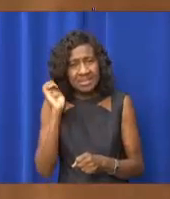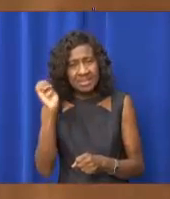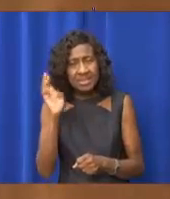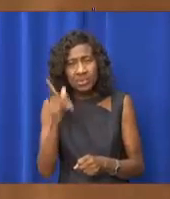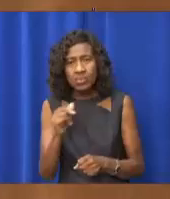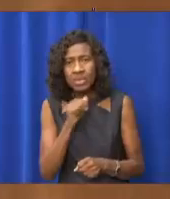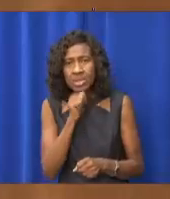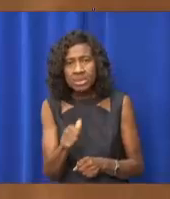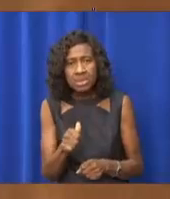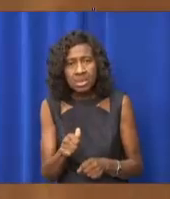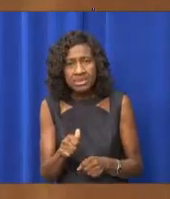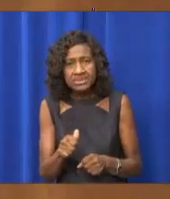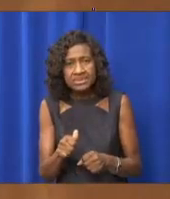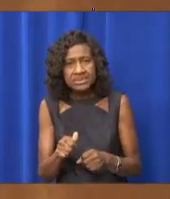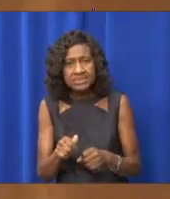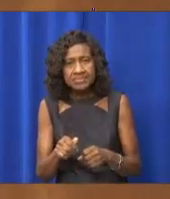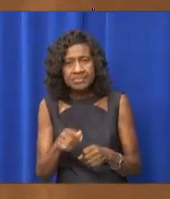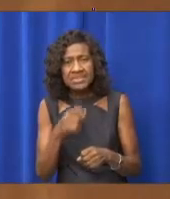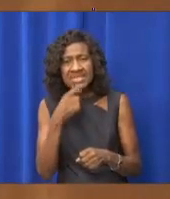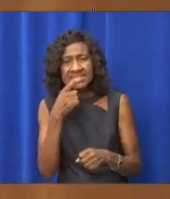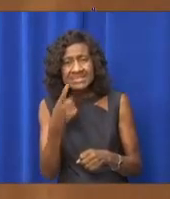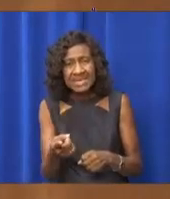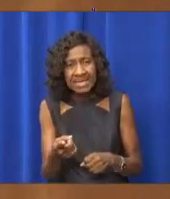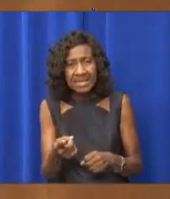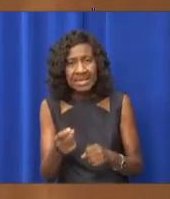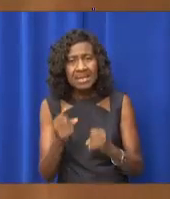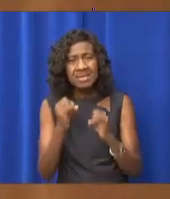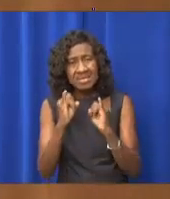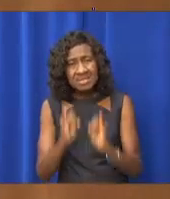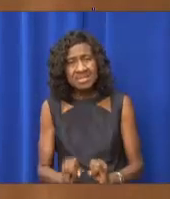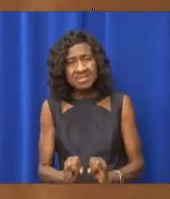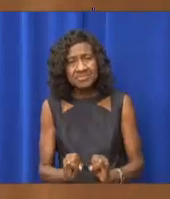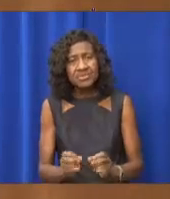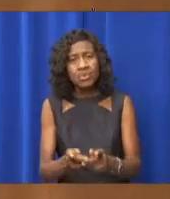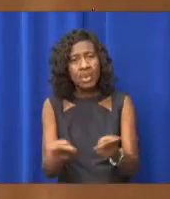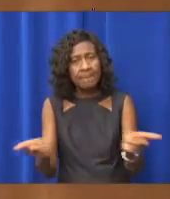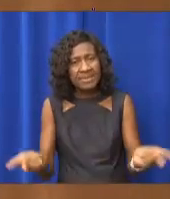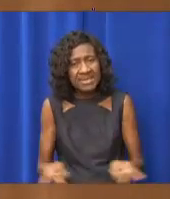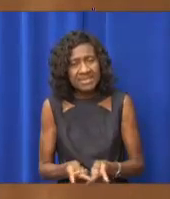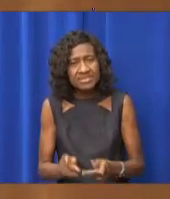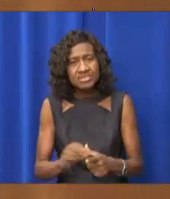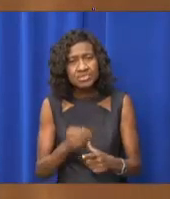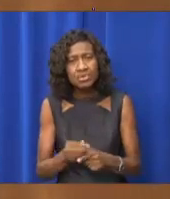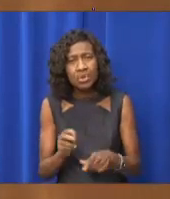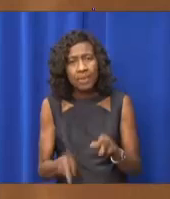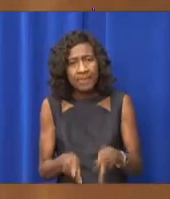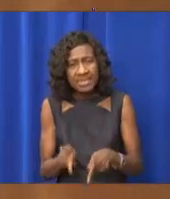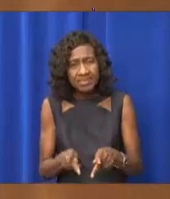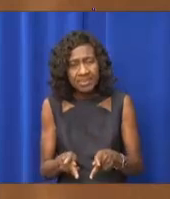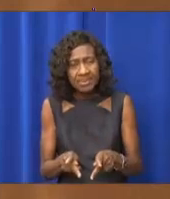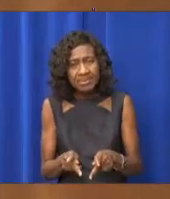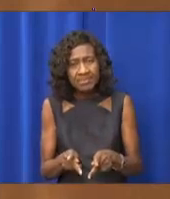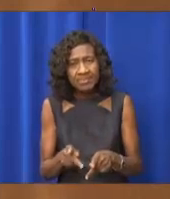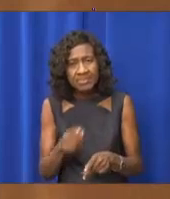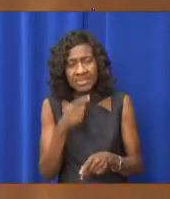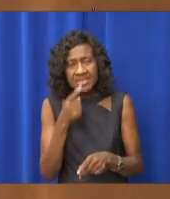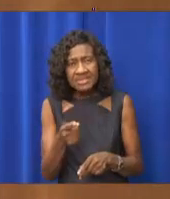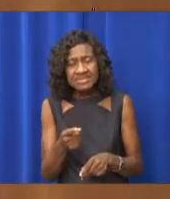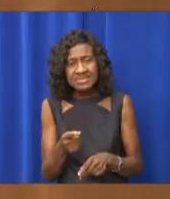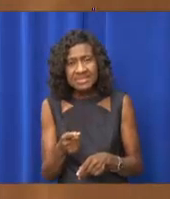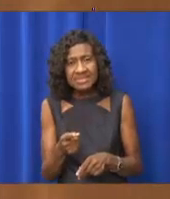we wouldn't be giving out details of individual institutions or organizations, but there is a striking alignment with the two